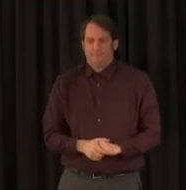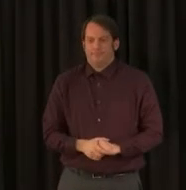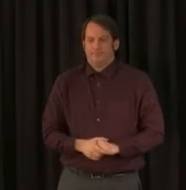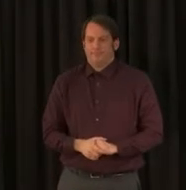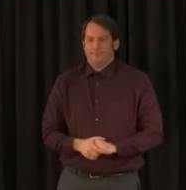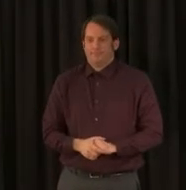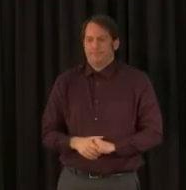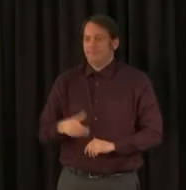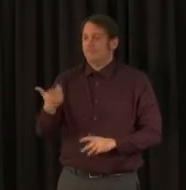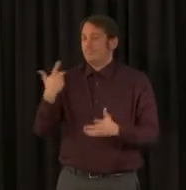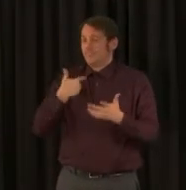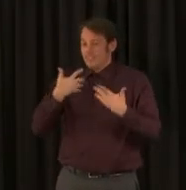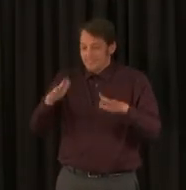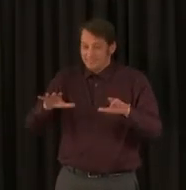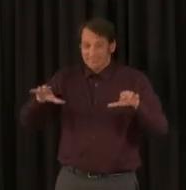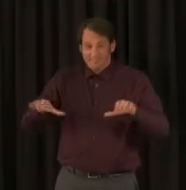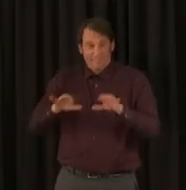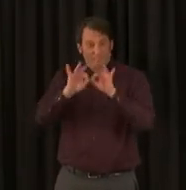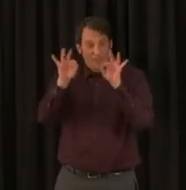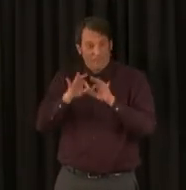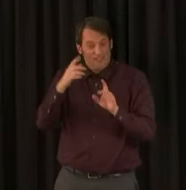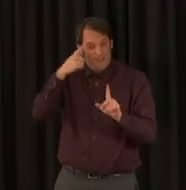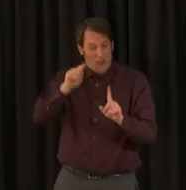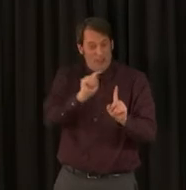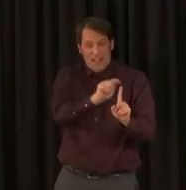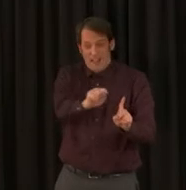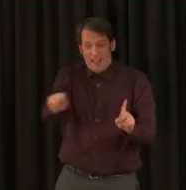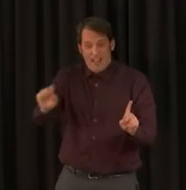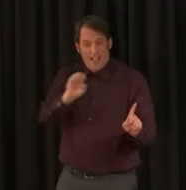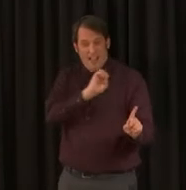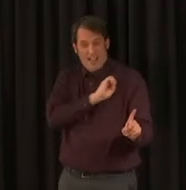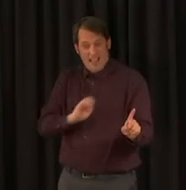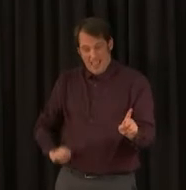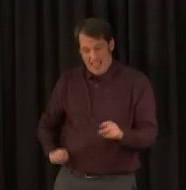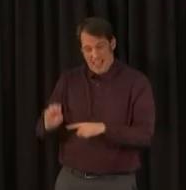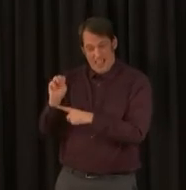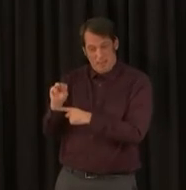and businesses, and we've owned the business for 30 years.